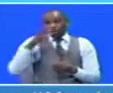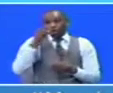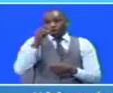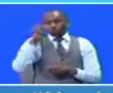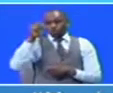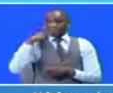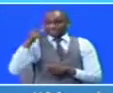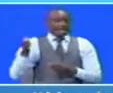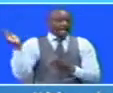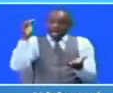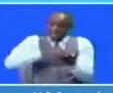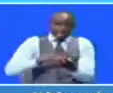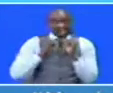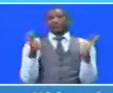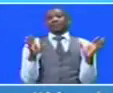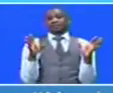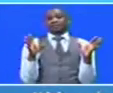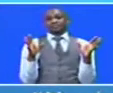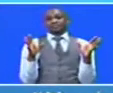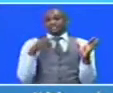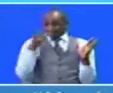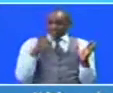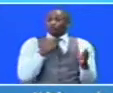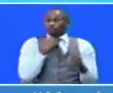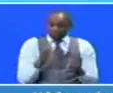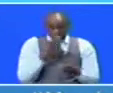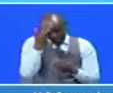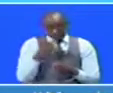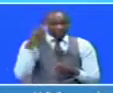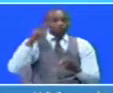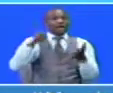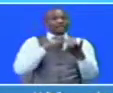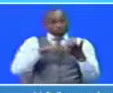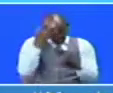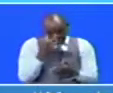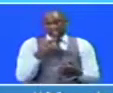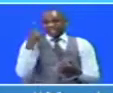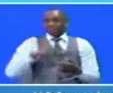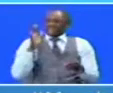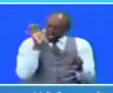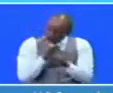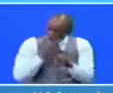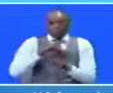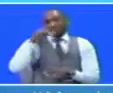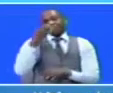repeat nomination exercise. The results were nullified following claims of massive irregularities.